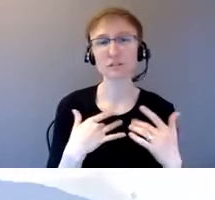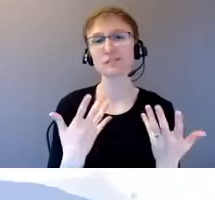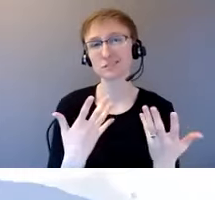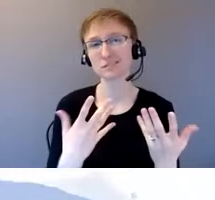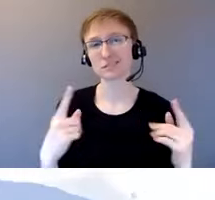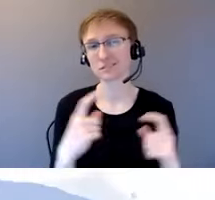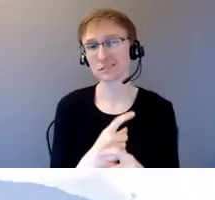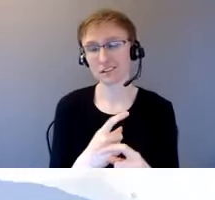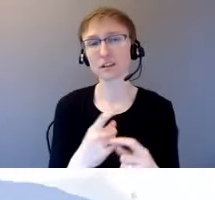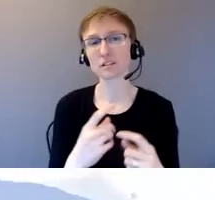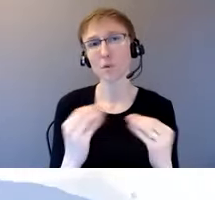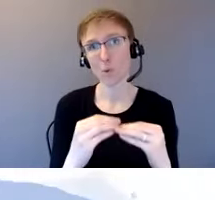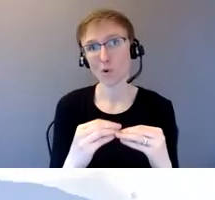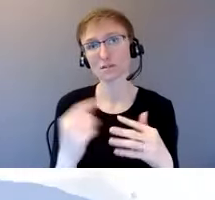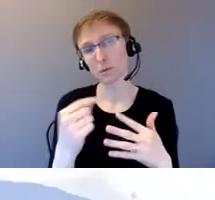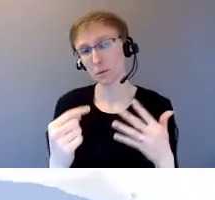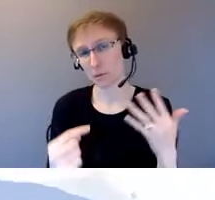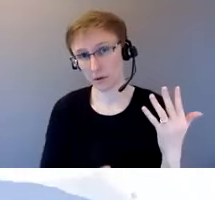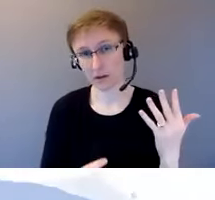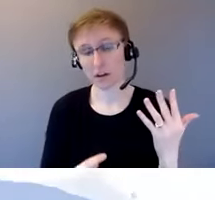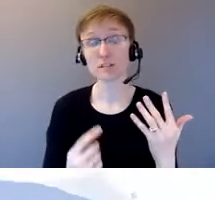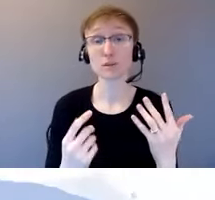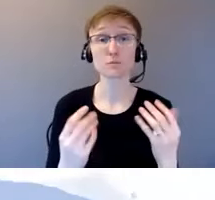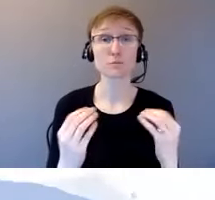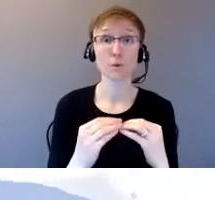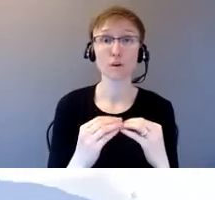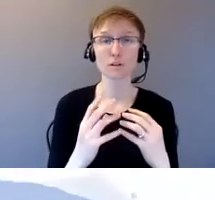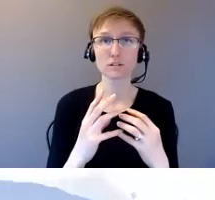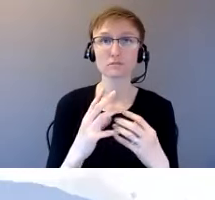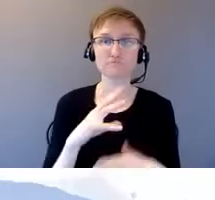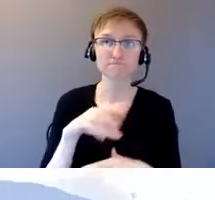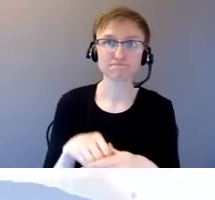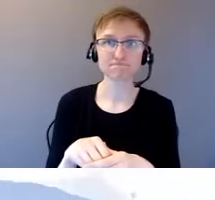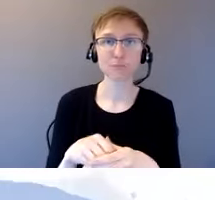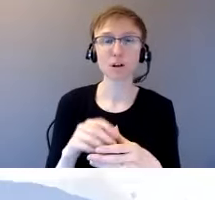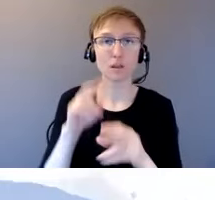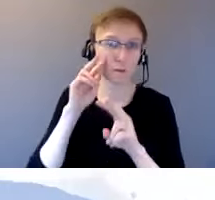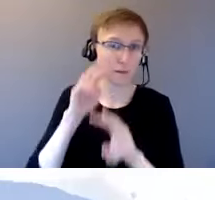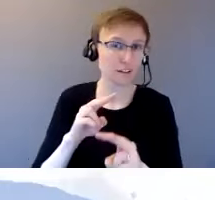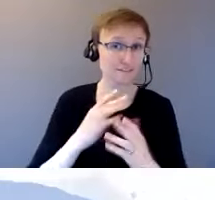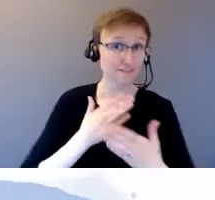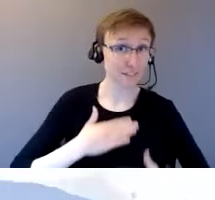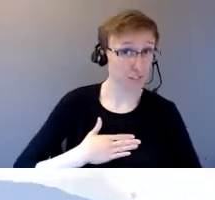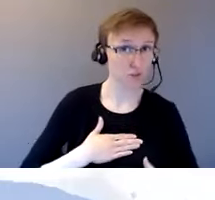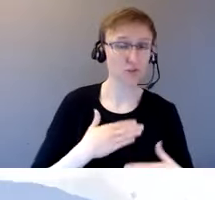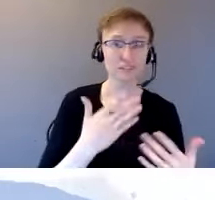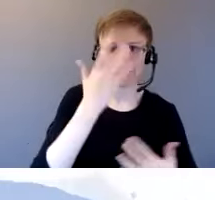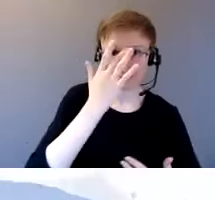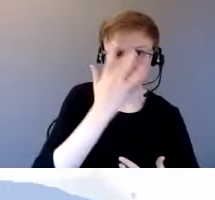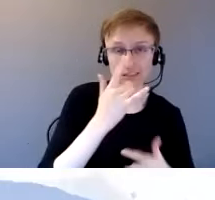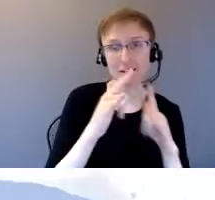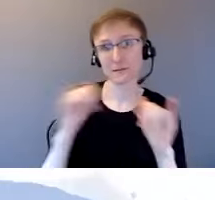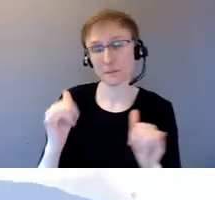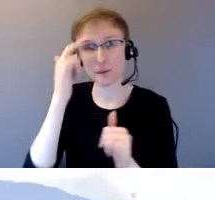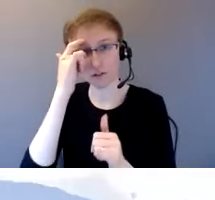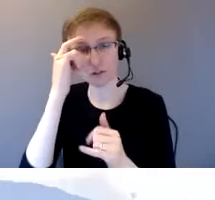expertise at looking at the kind of interface of physical illness and mental and cognitive health problems.